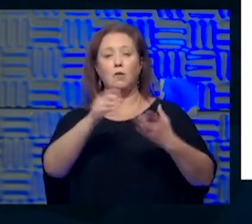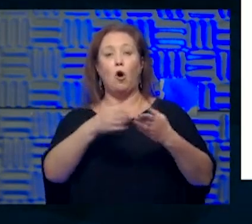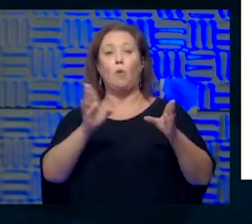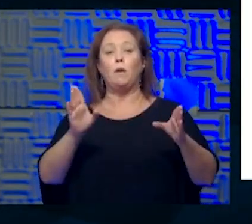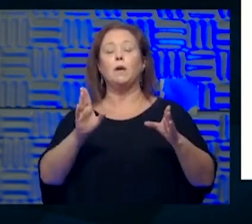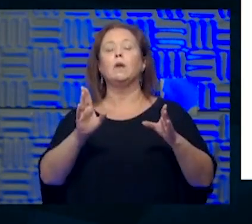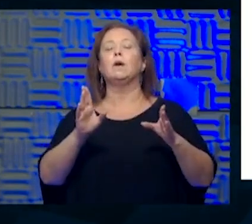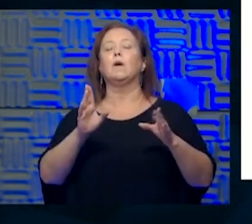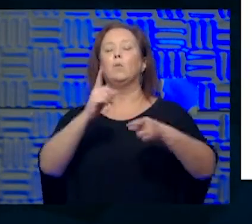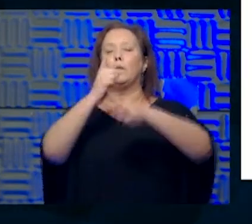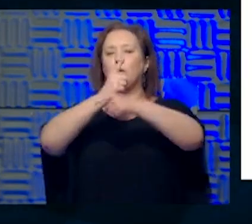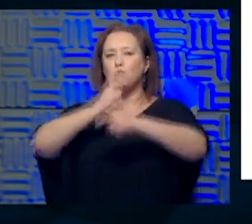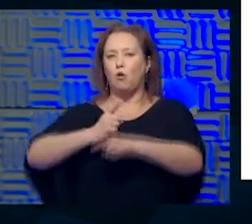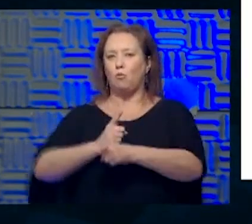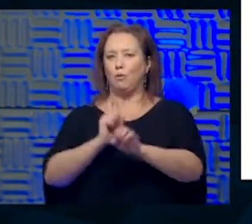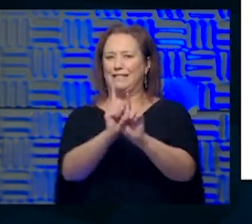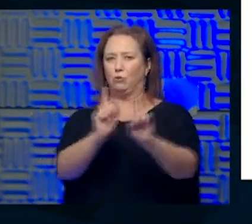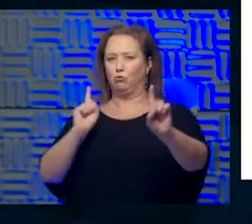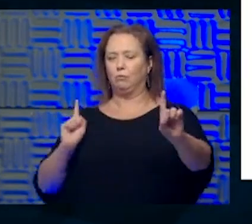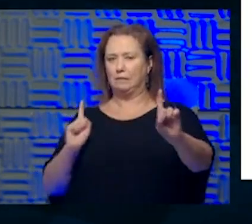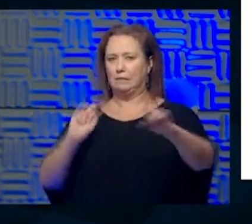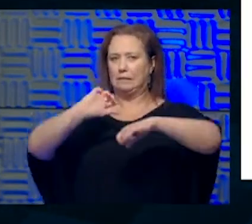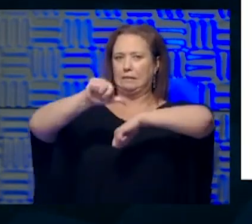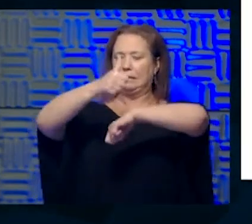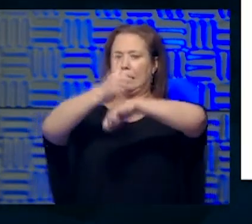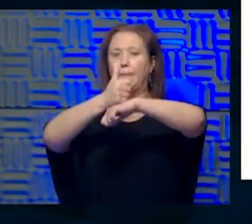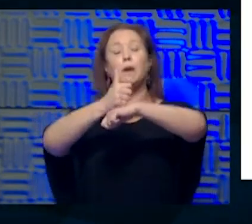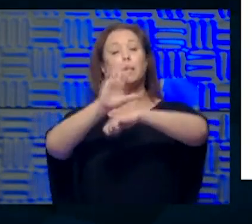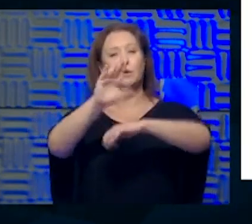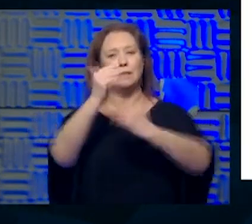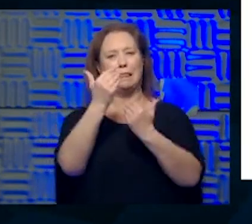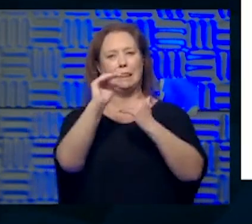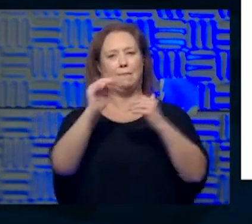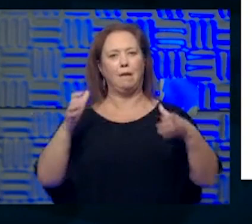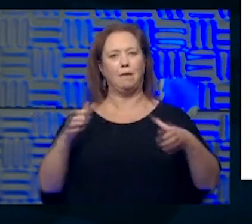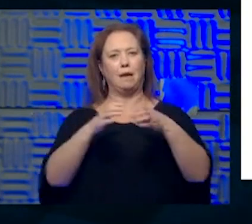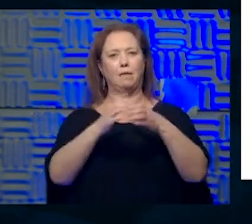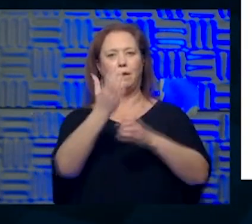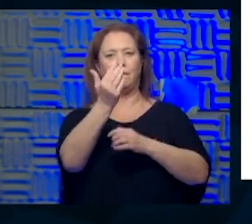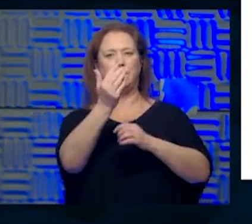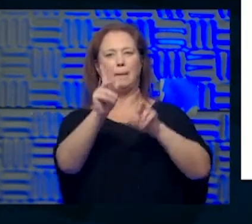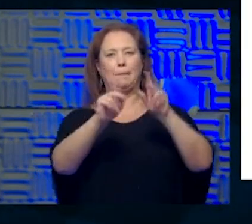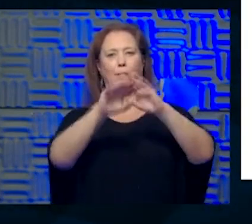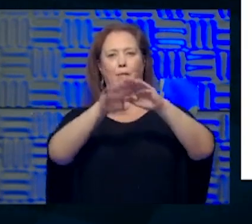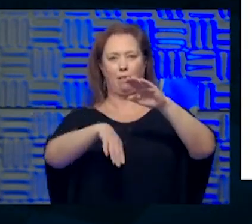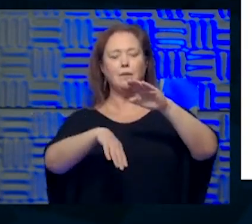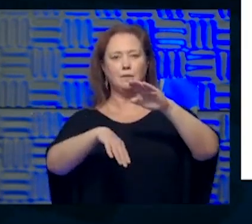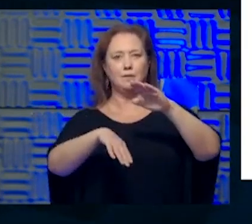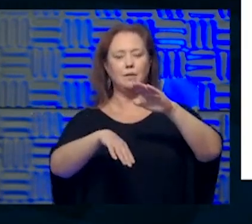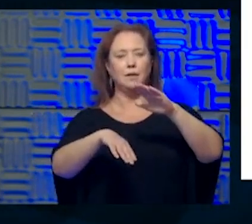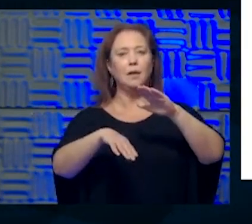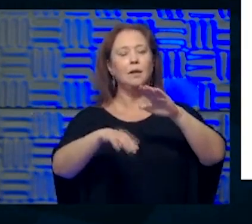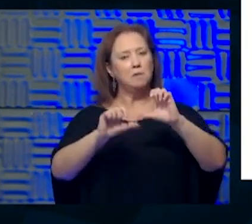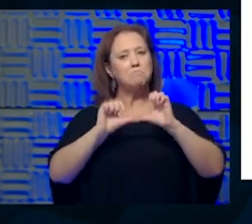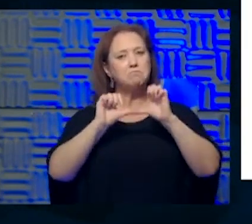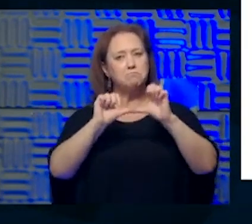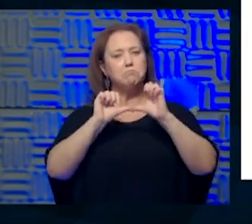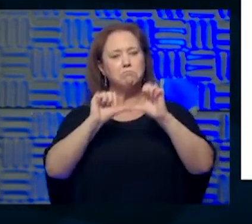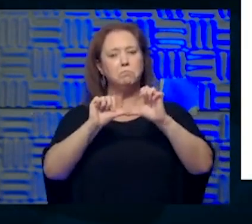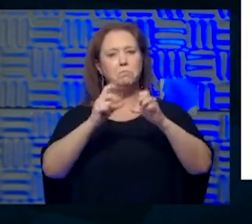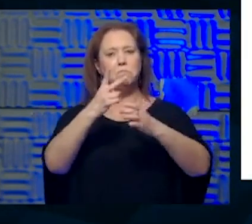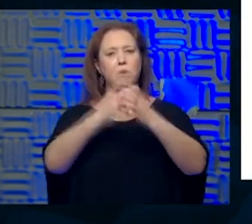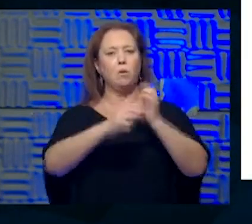appropriate social distancing. There's a limit on gatherings of 15 people or less, and we're consistent now both